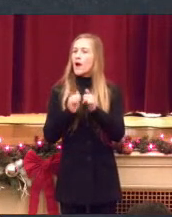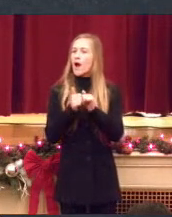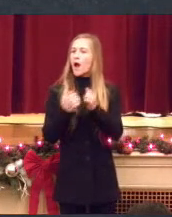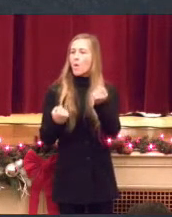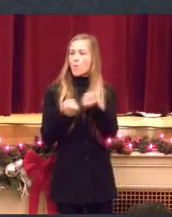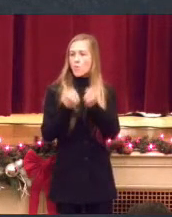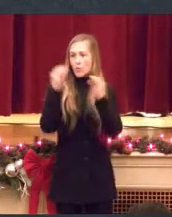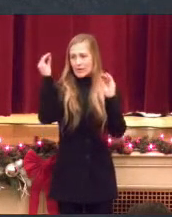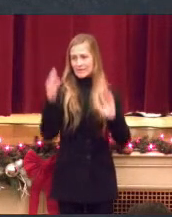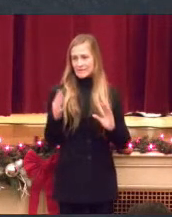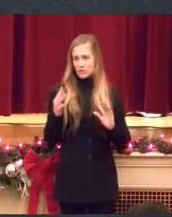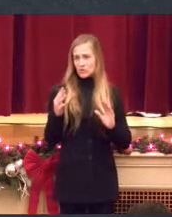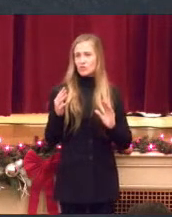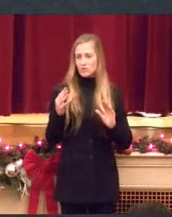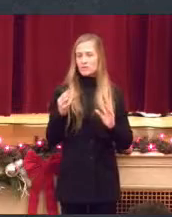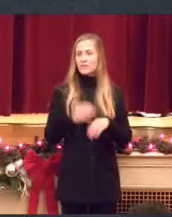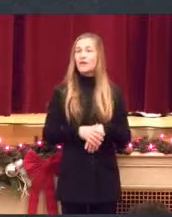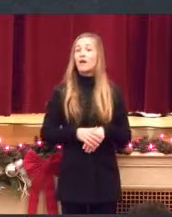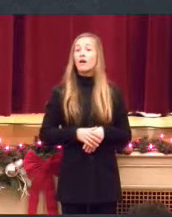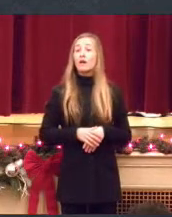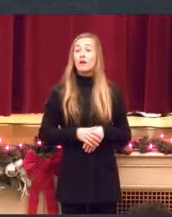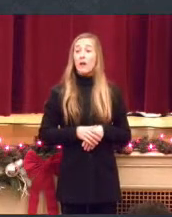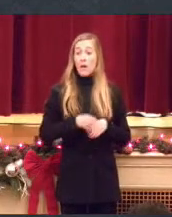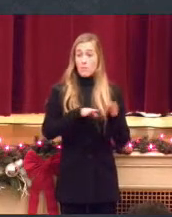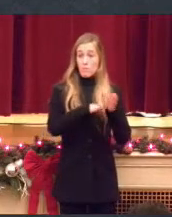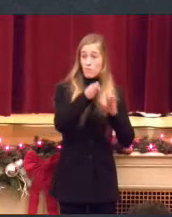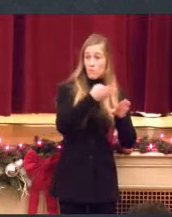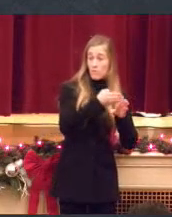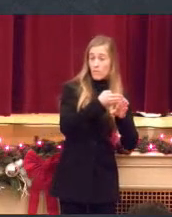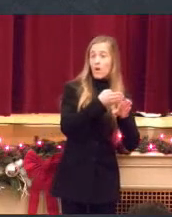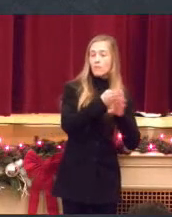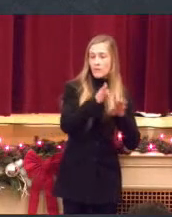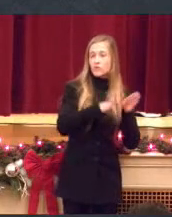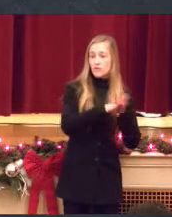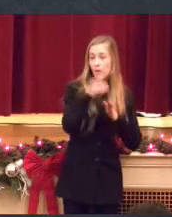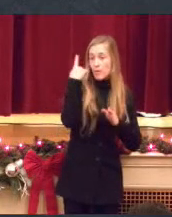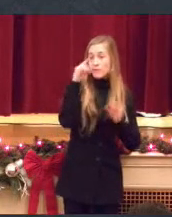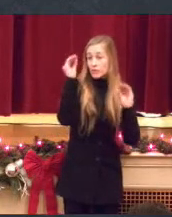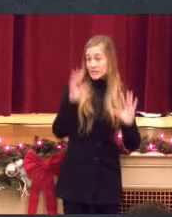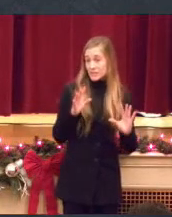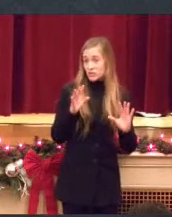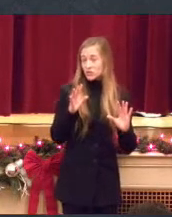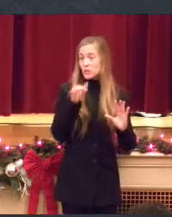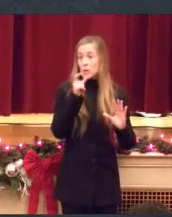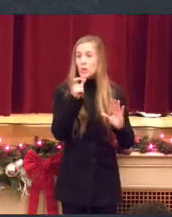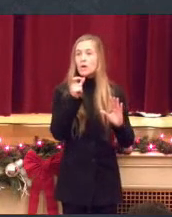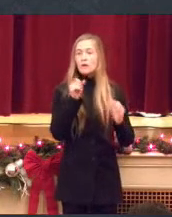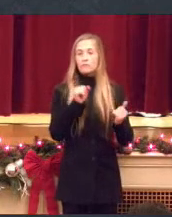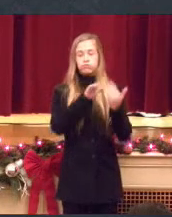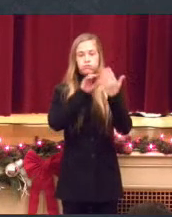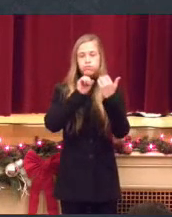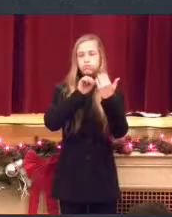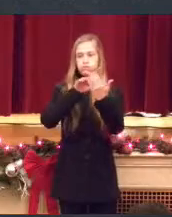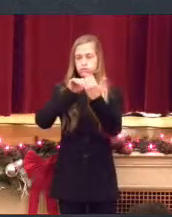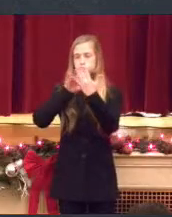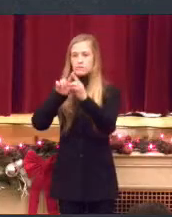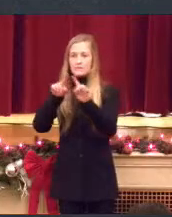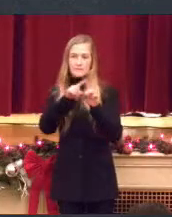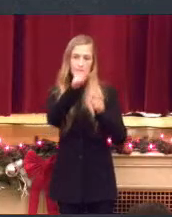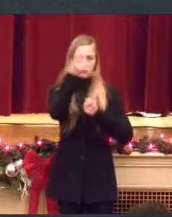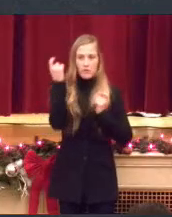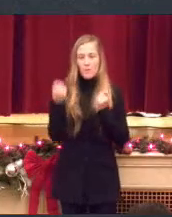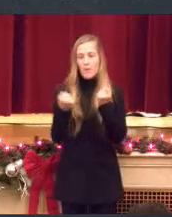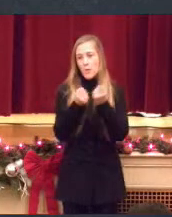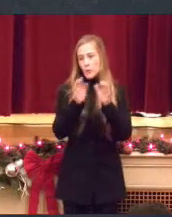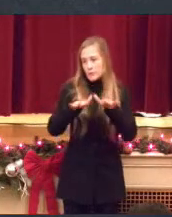those teachers, and I think it's not only professional development for teachers who are dealing with all the trauma that they're dealing with on their own, supporting the